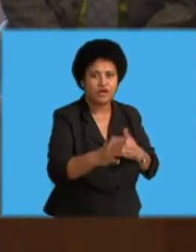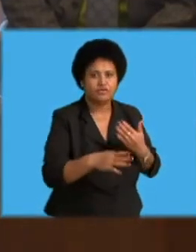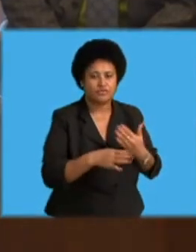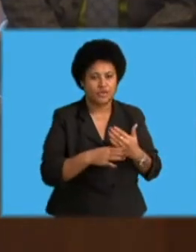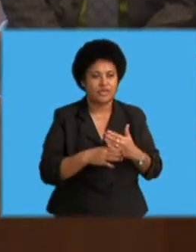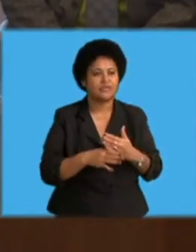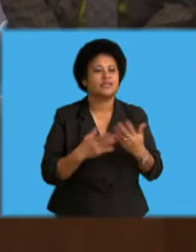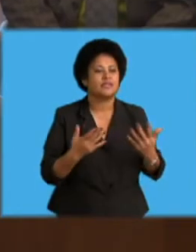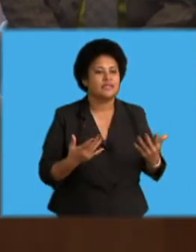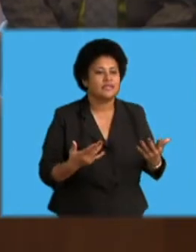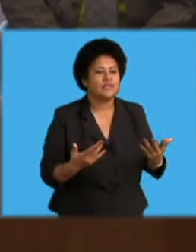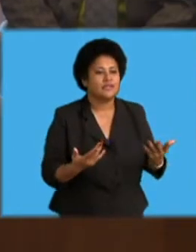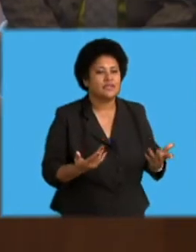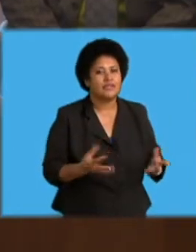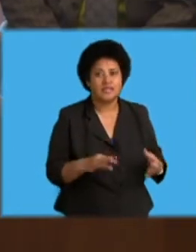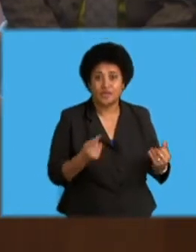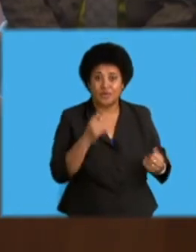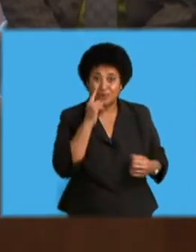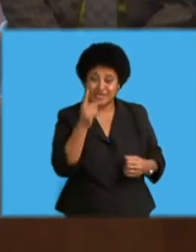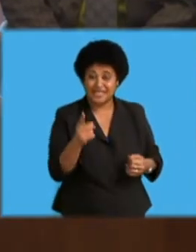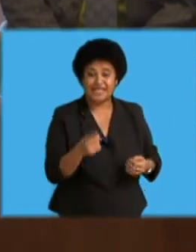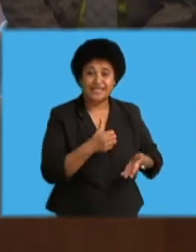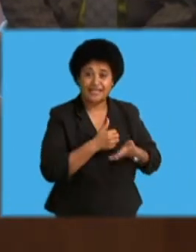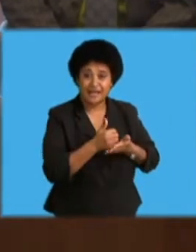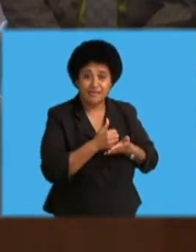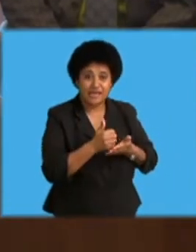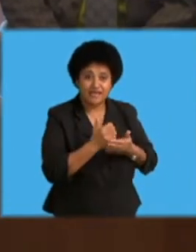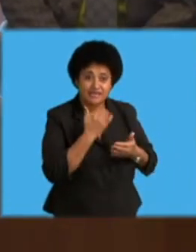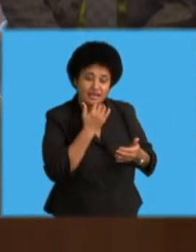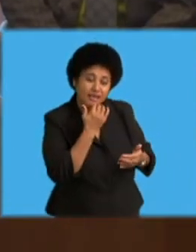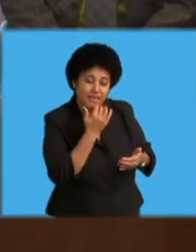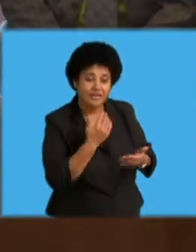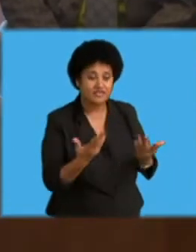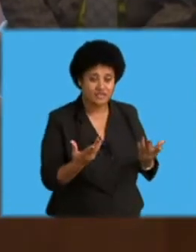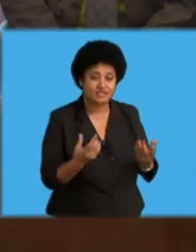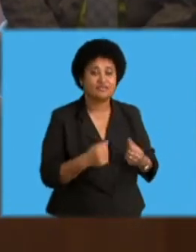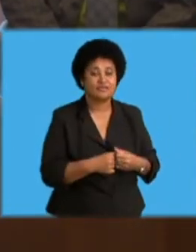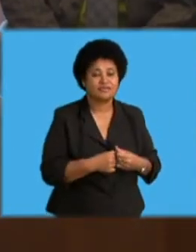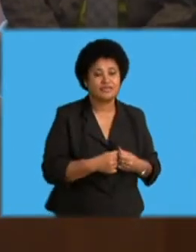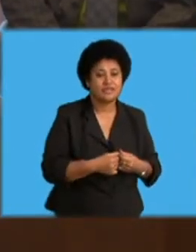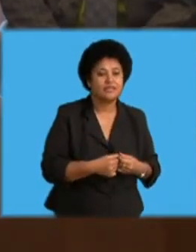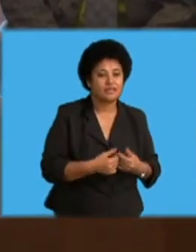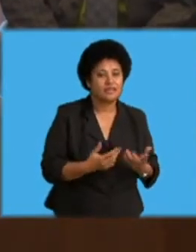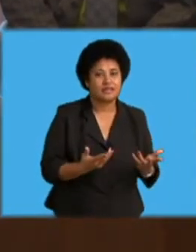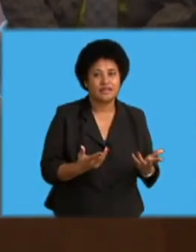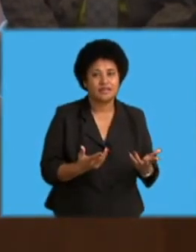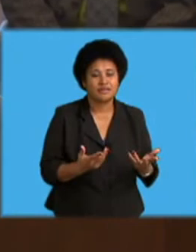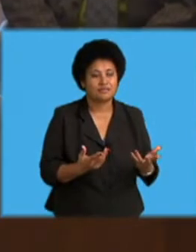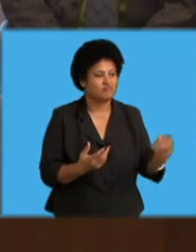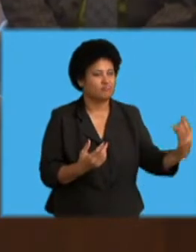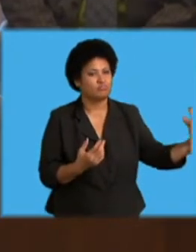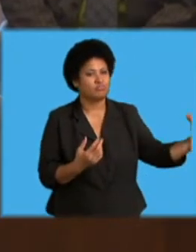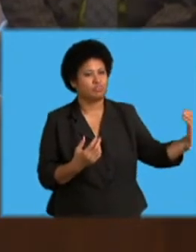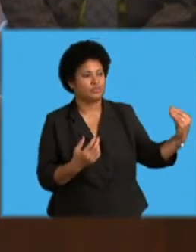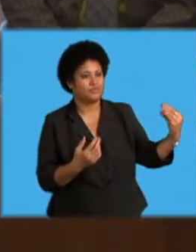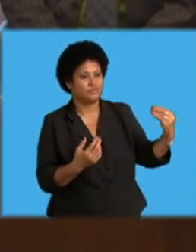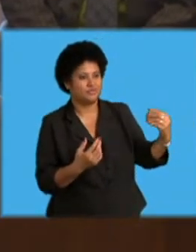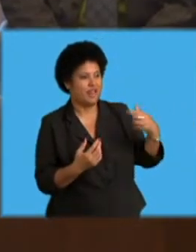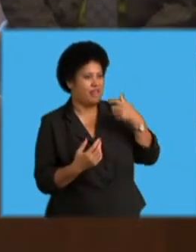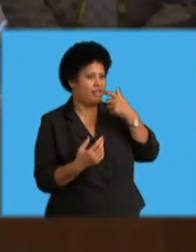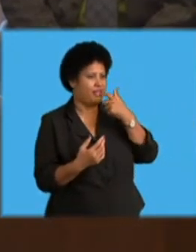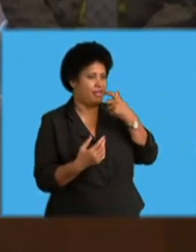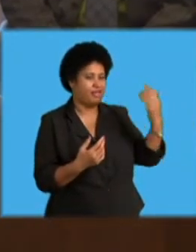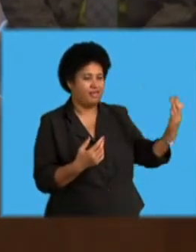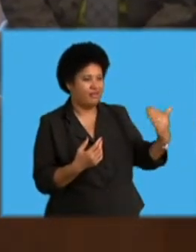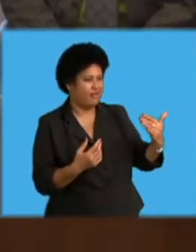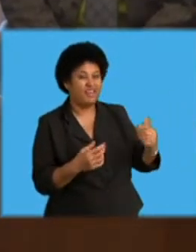Unprecedented. The figures speak for themselves. So, Madam Speaker, you see, the fact of the matter is, they don't understand